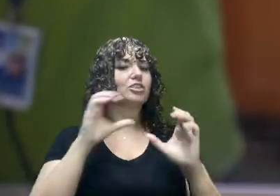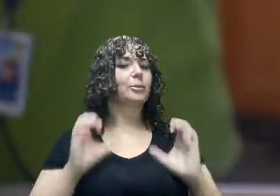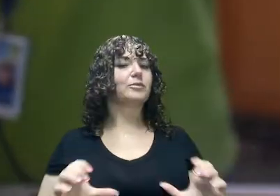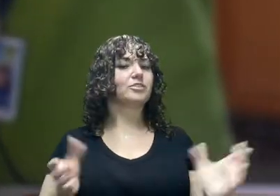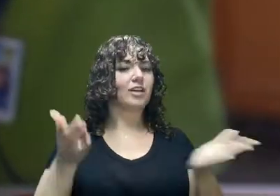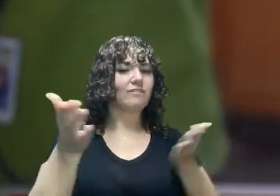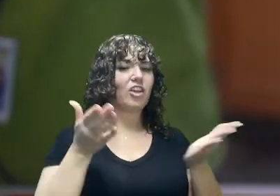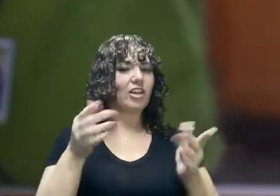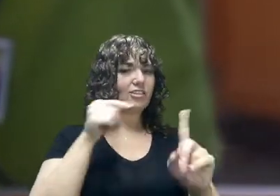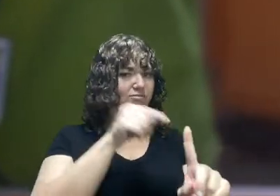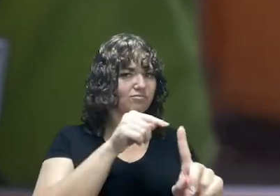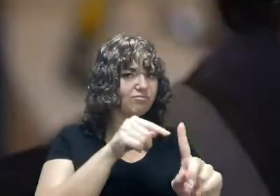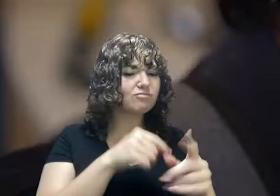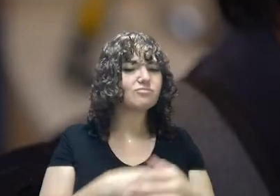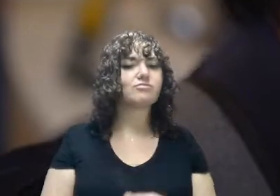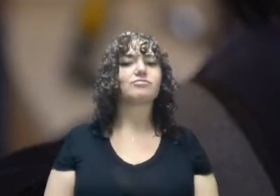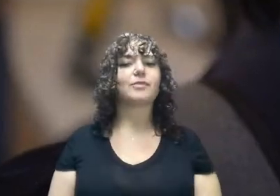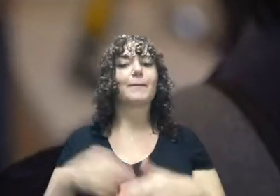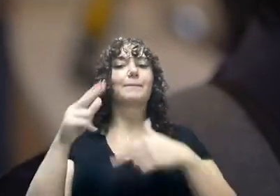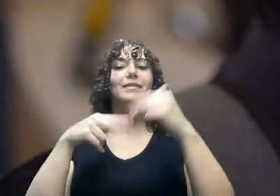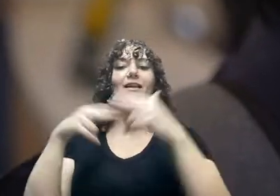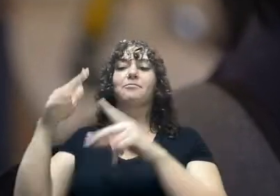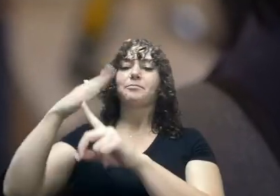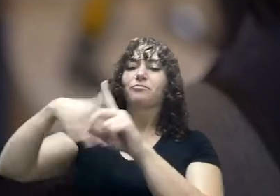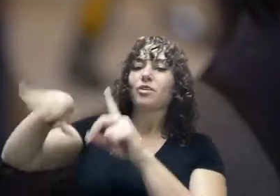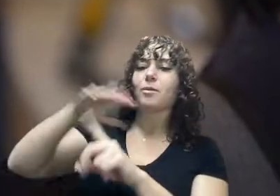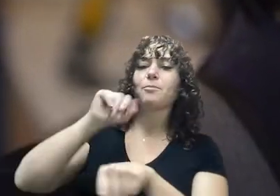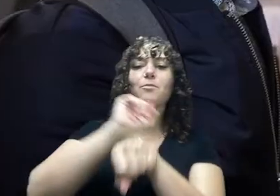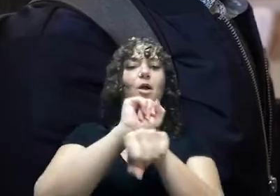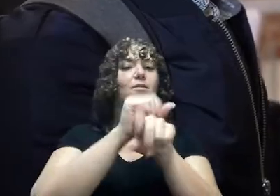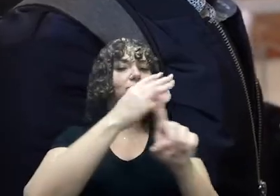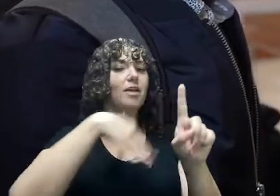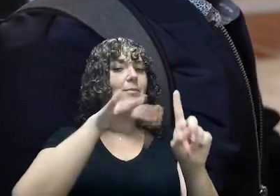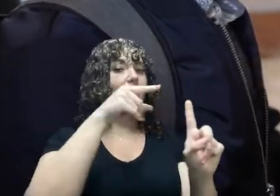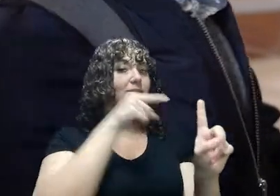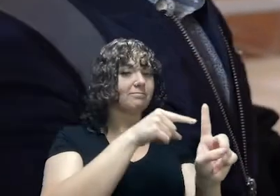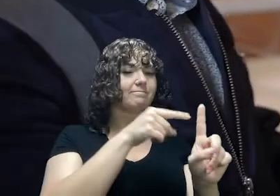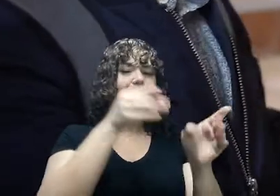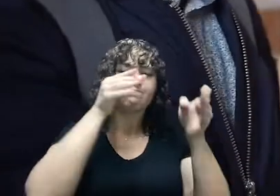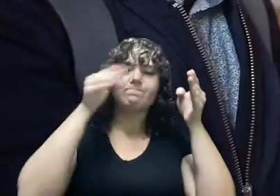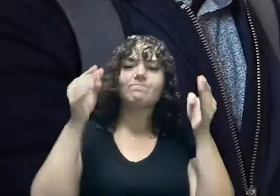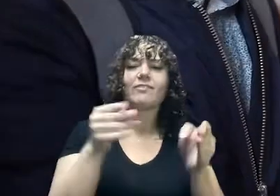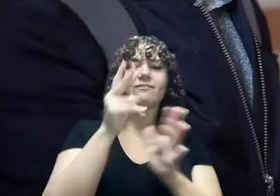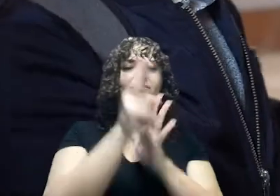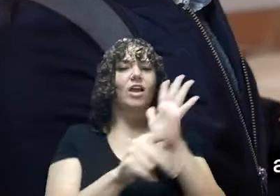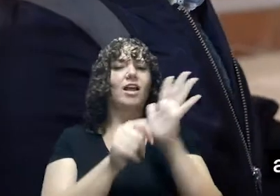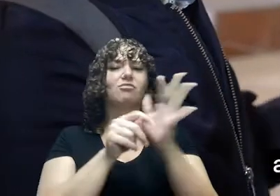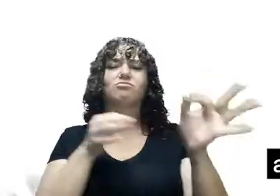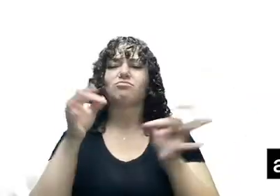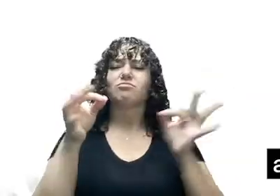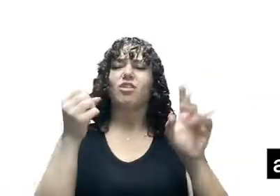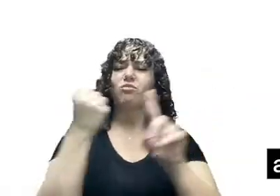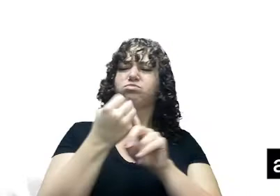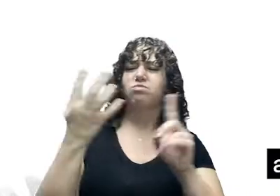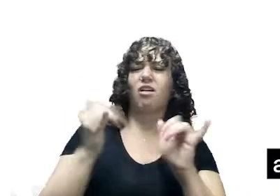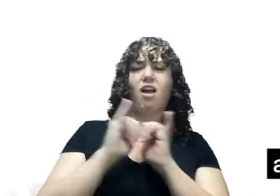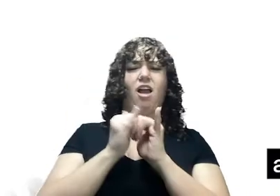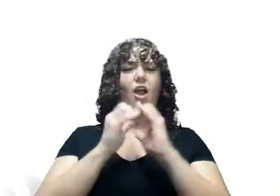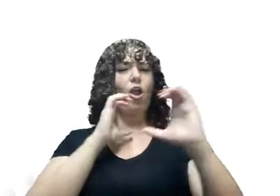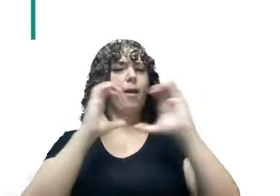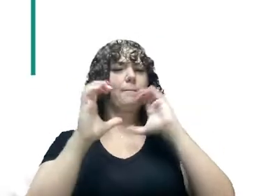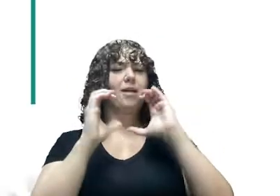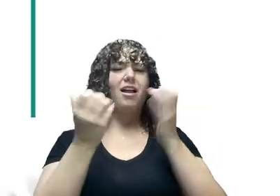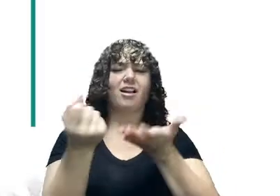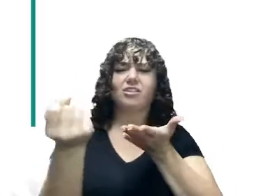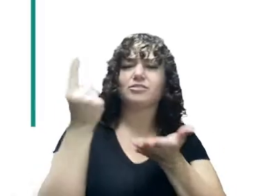service areas, the built environment, and the workplace. The focus of this video will share an overview of communication